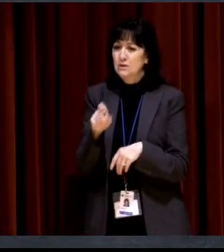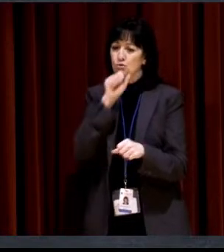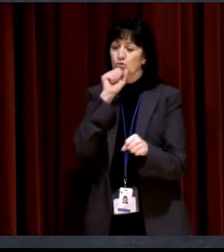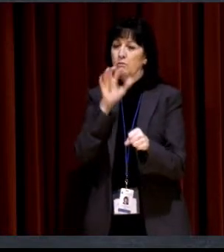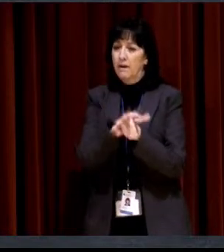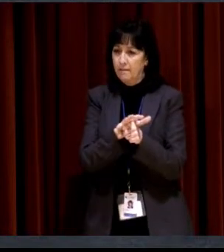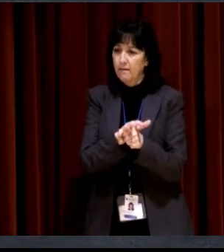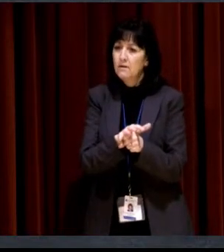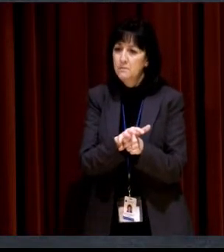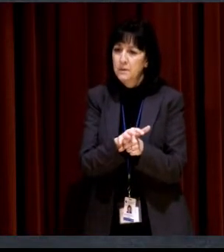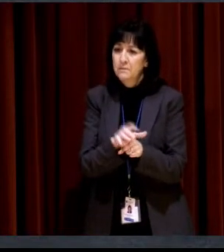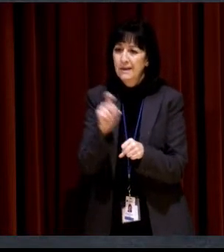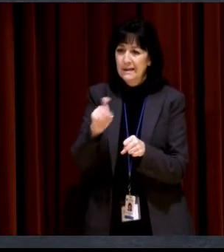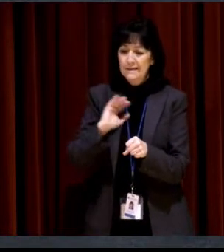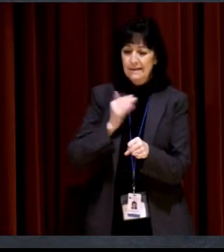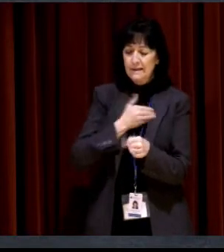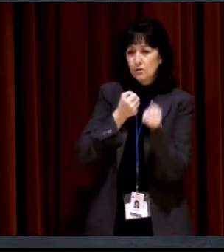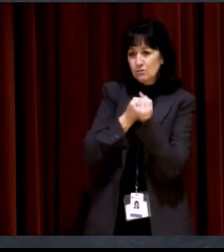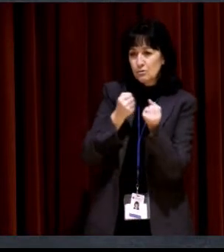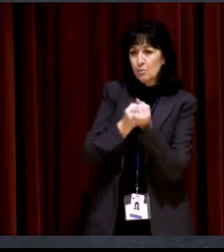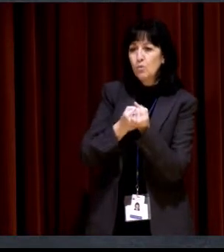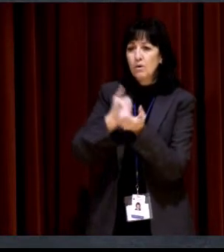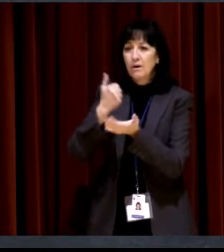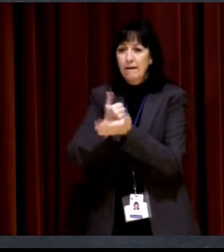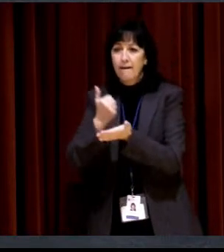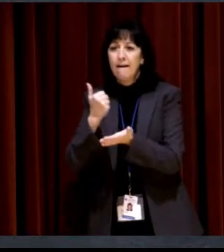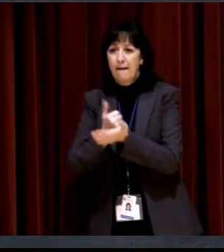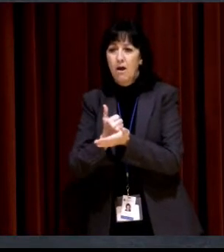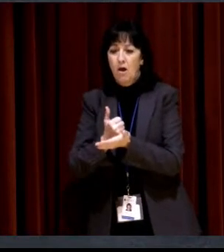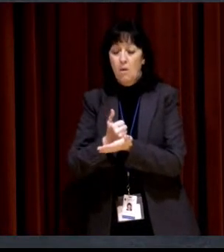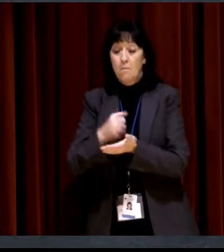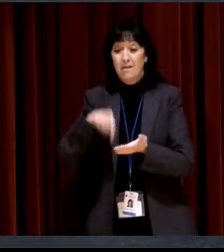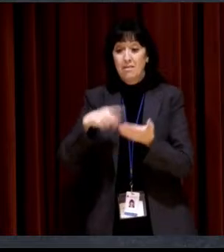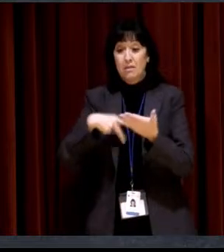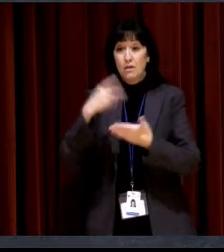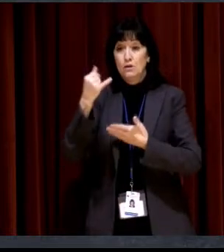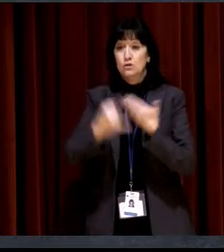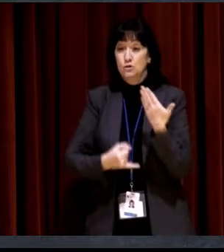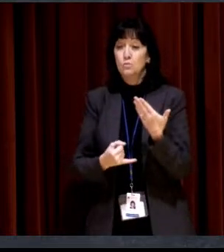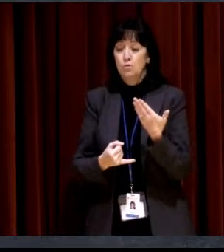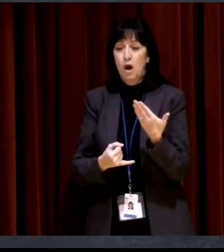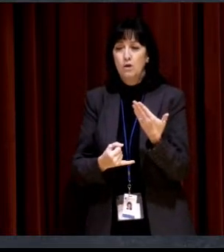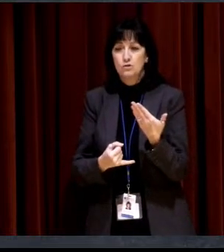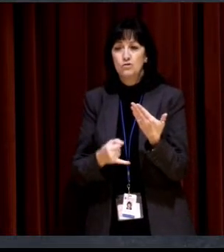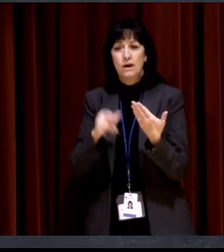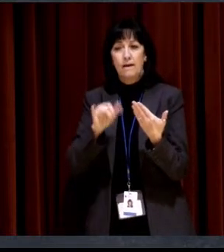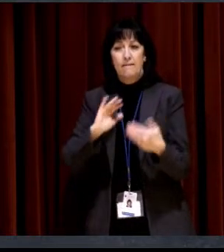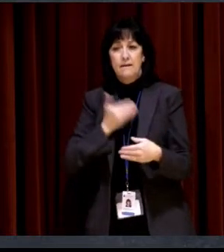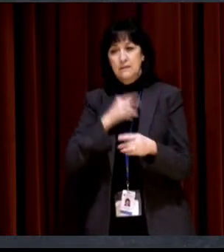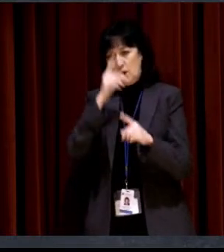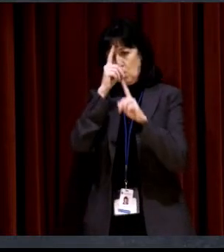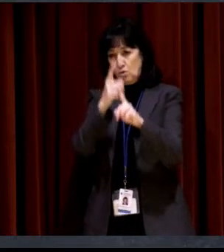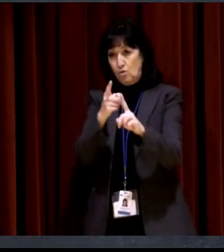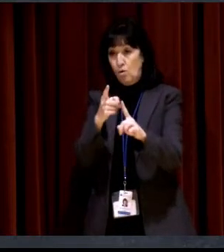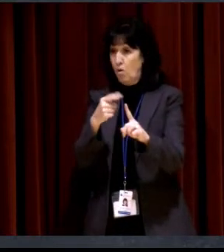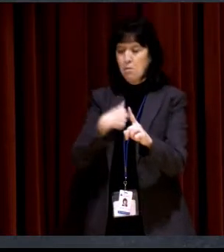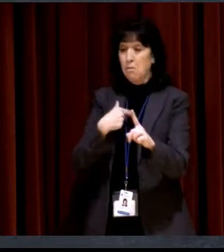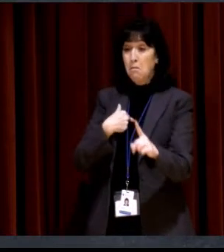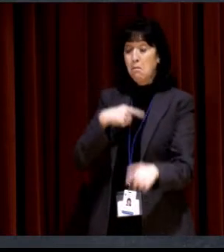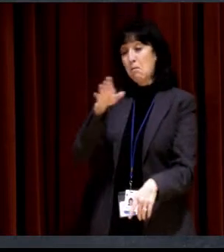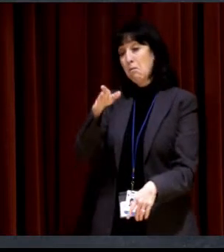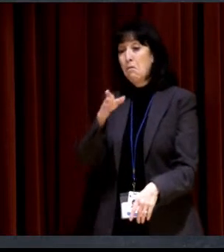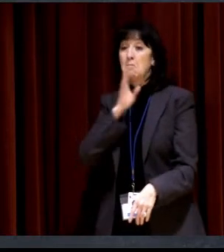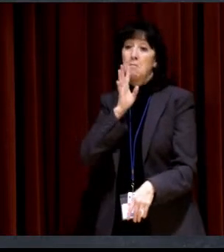help, and that's essentially what this is all about. Am I going to stand here and tell you it's going to be easy? No way. But I can tell you